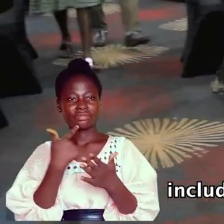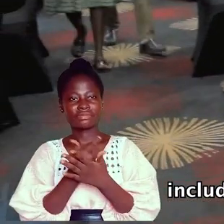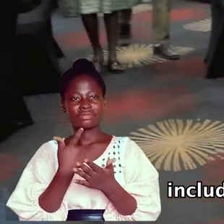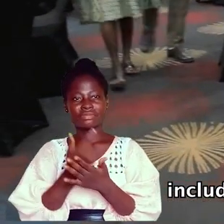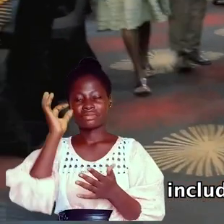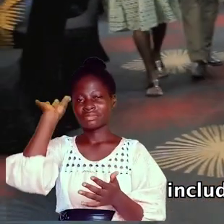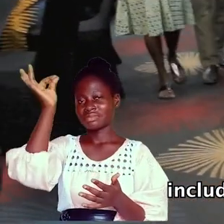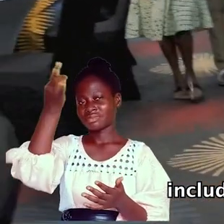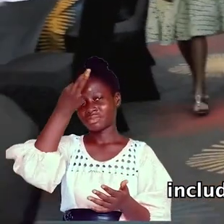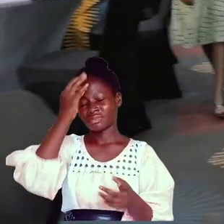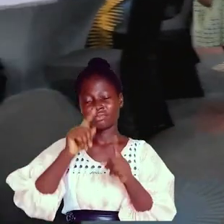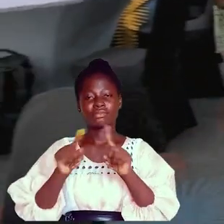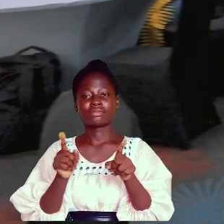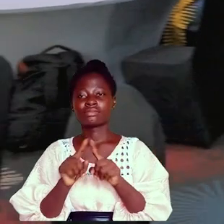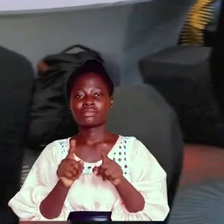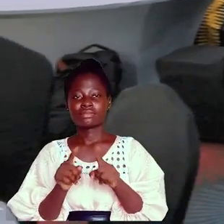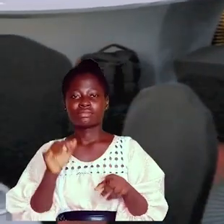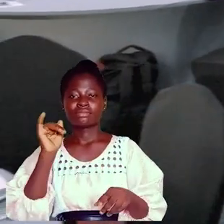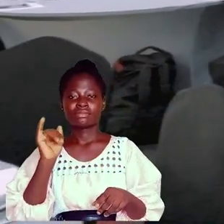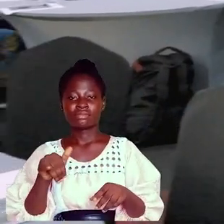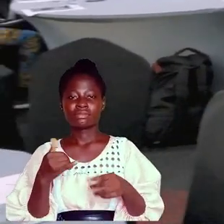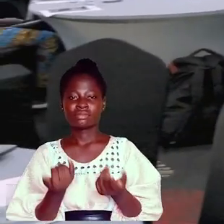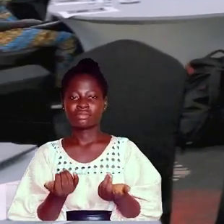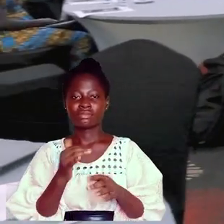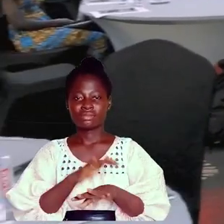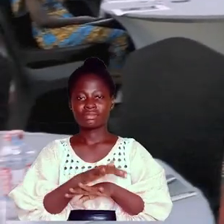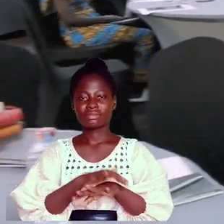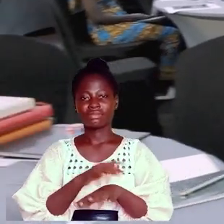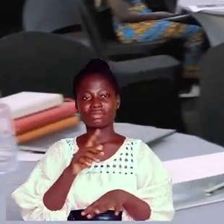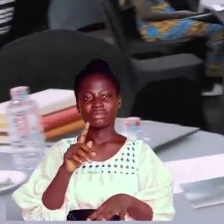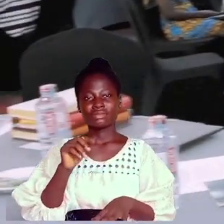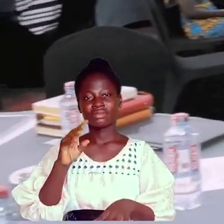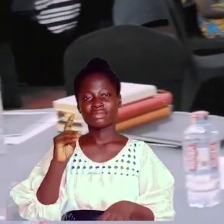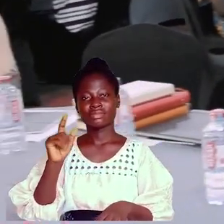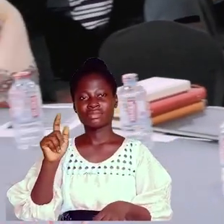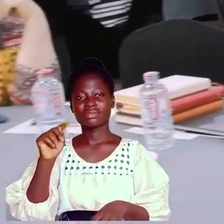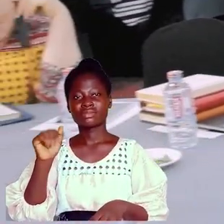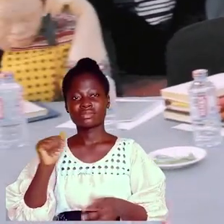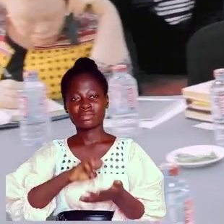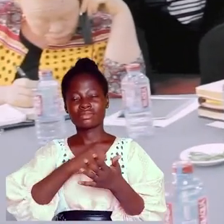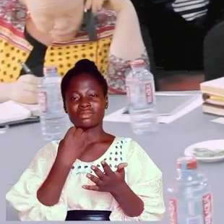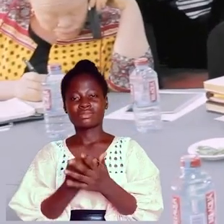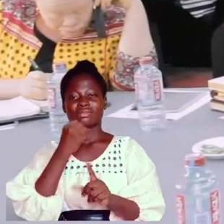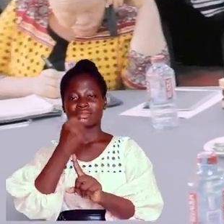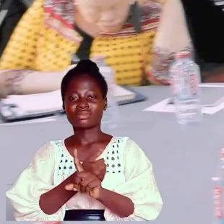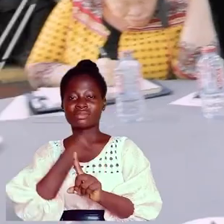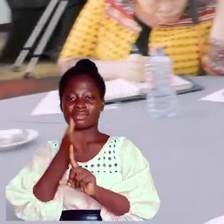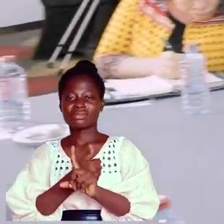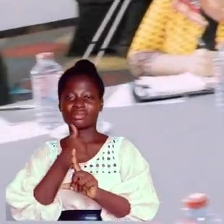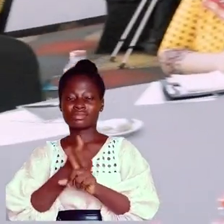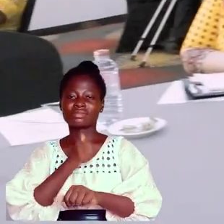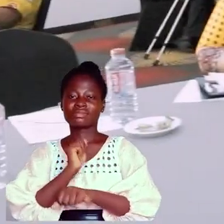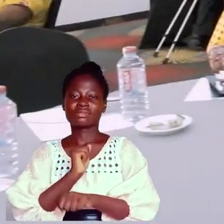of Disability Organizations, that relies heavily on data and evidence for its advocacy work.